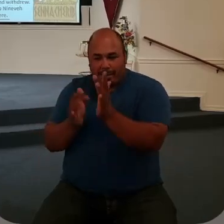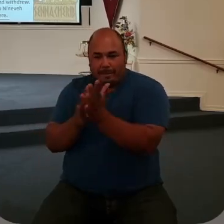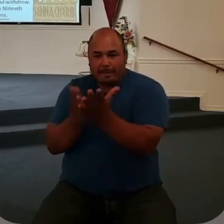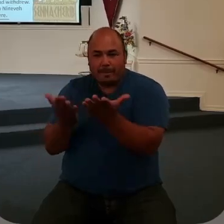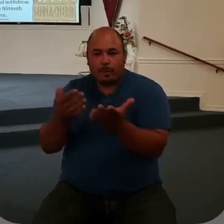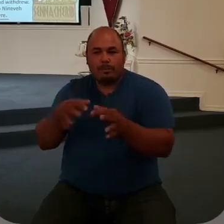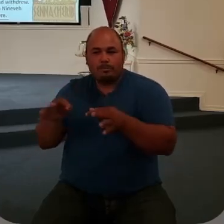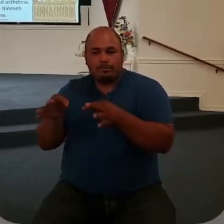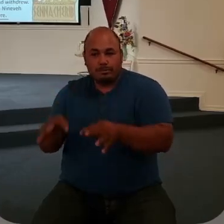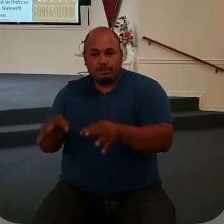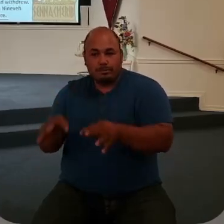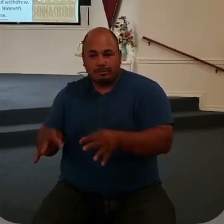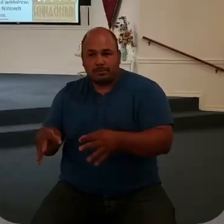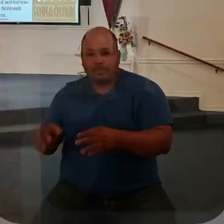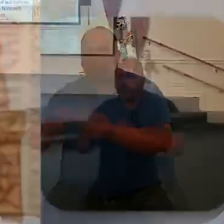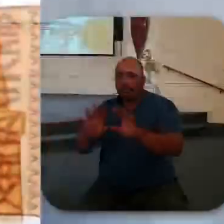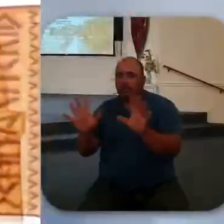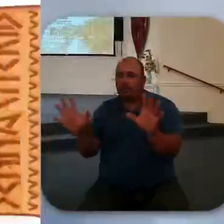later, verse 37,